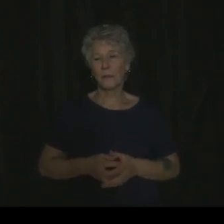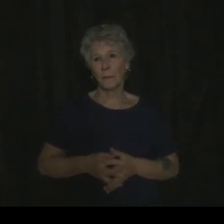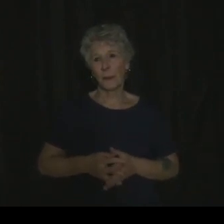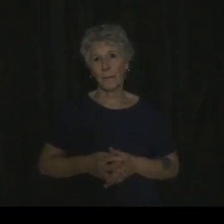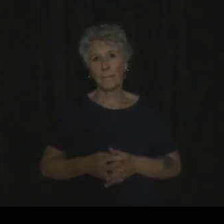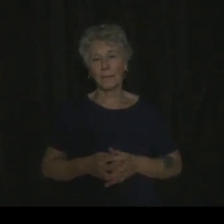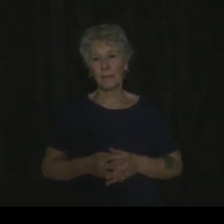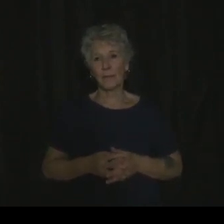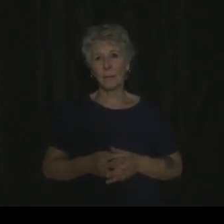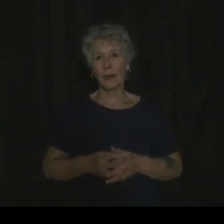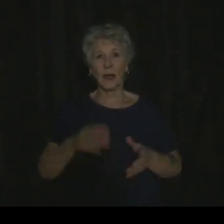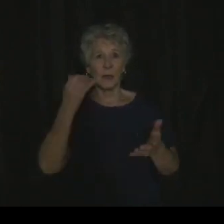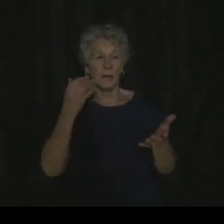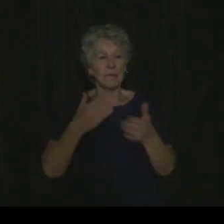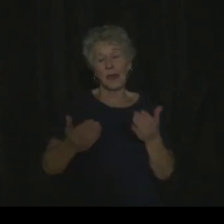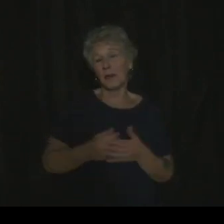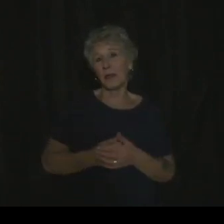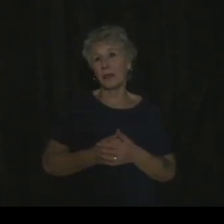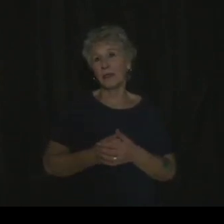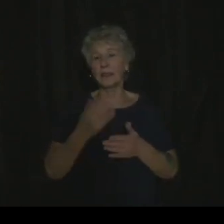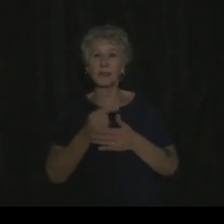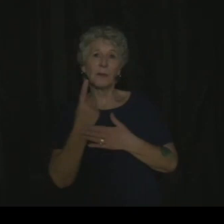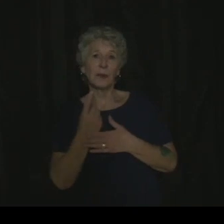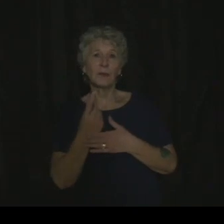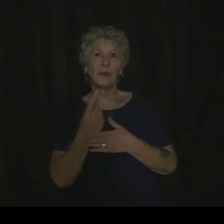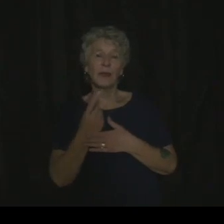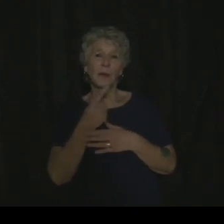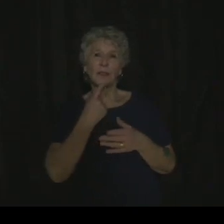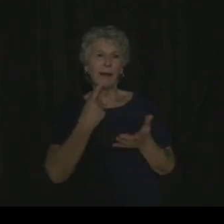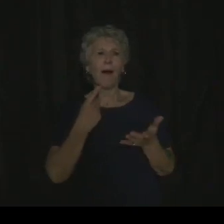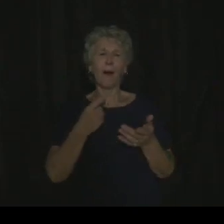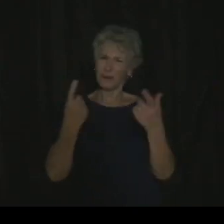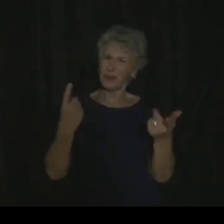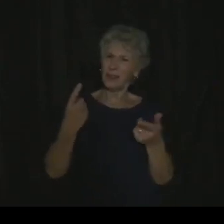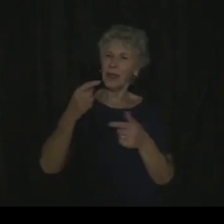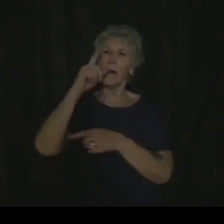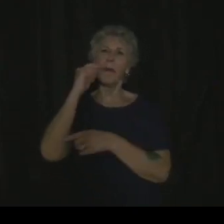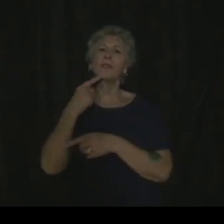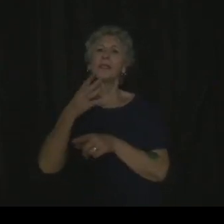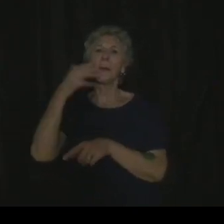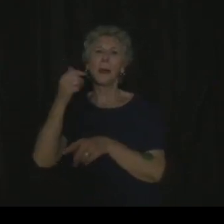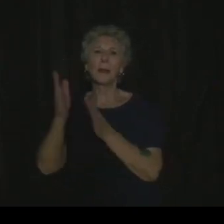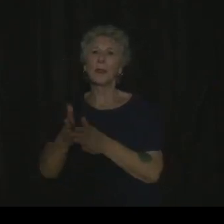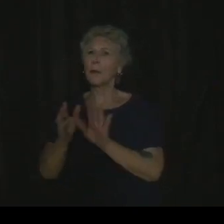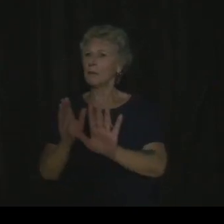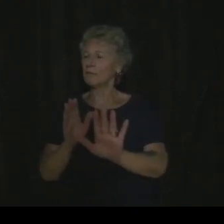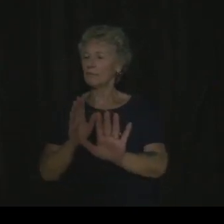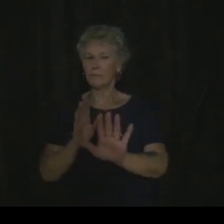Unless someone object and say, well, see, Moses is a better person. That's why God spared him. Don't be so